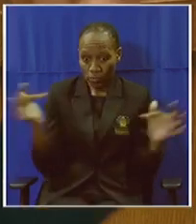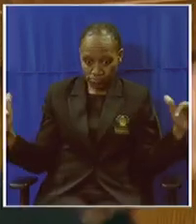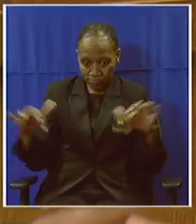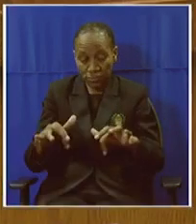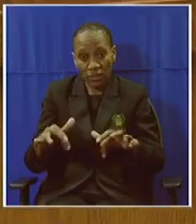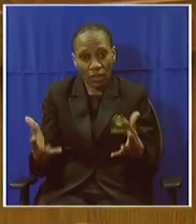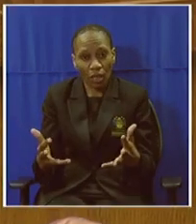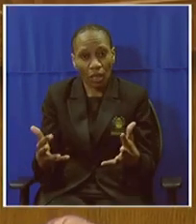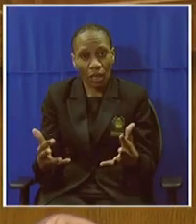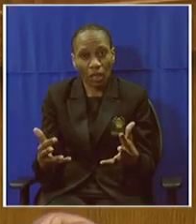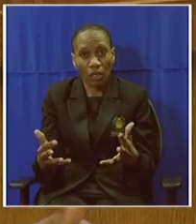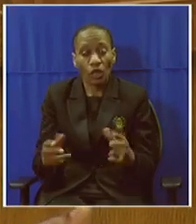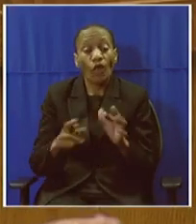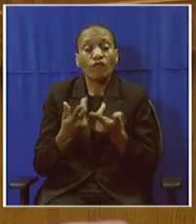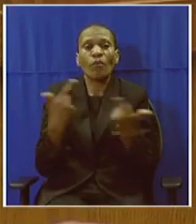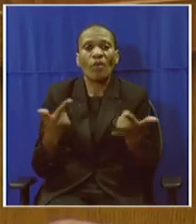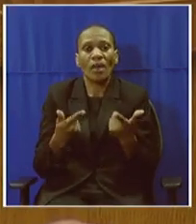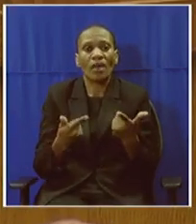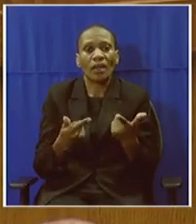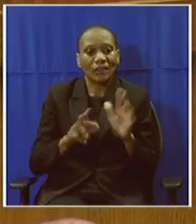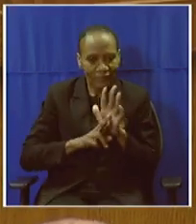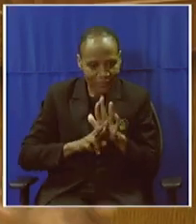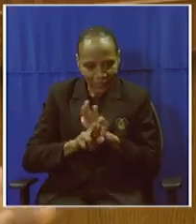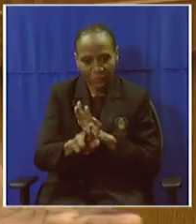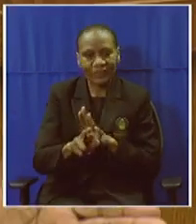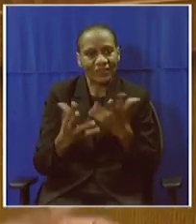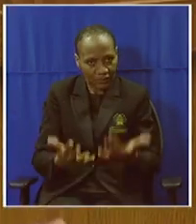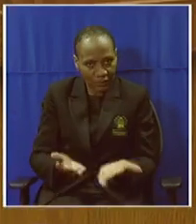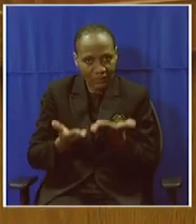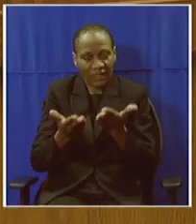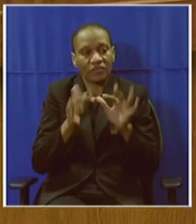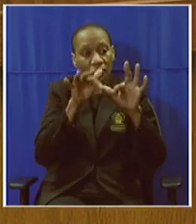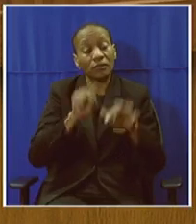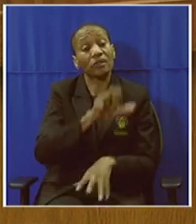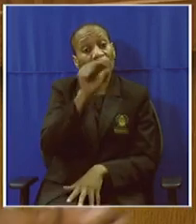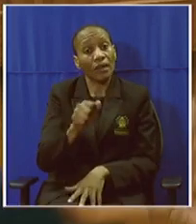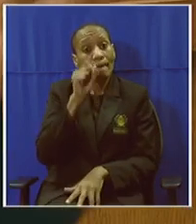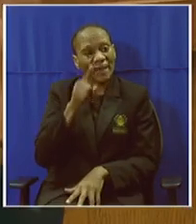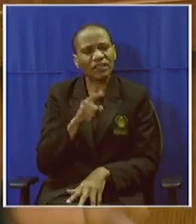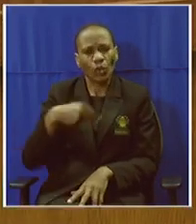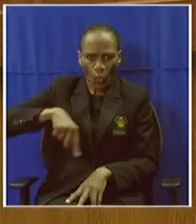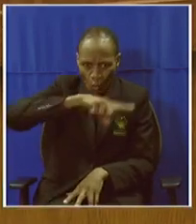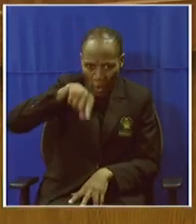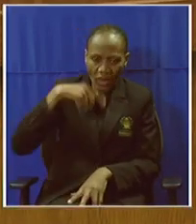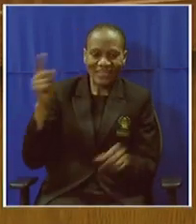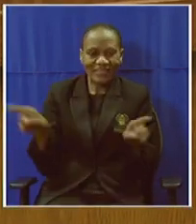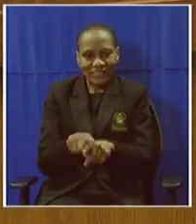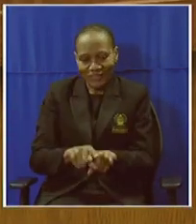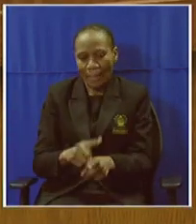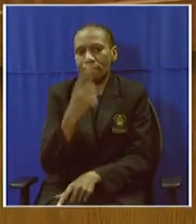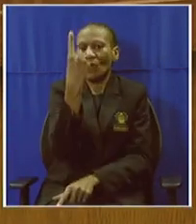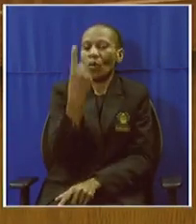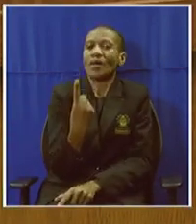sent, of course, by the people of South Africa, we are one. And we shall embrace one